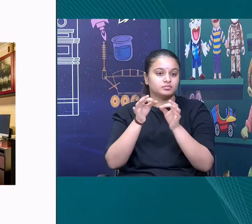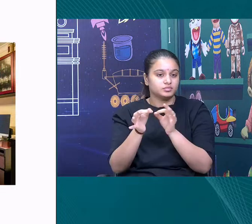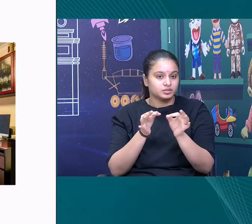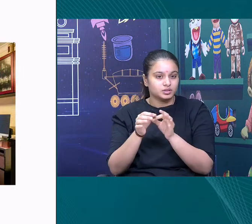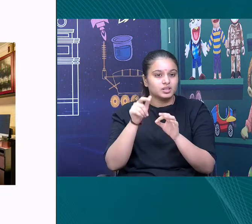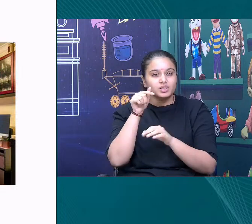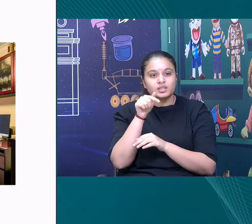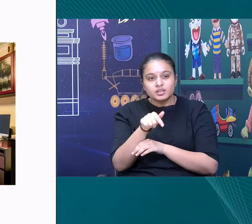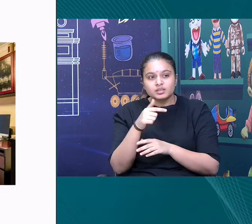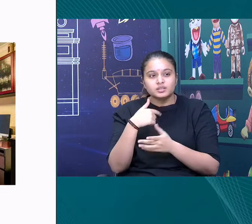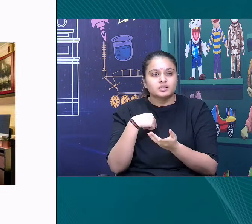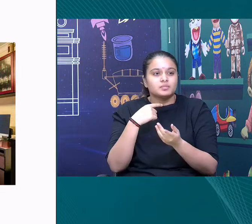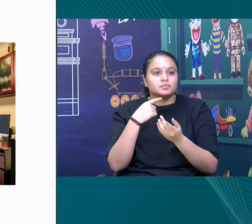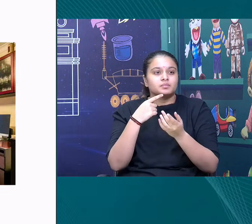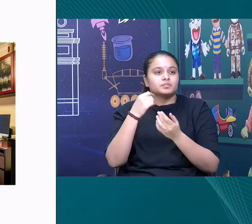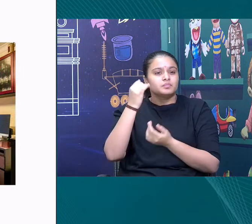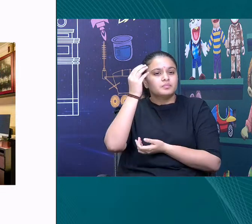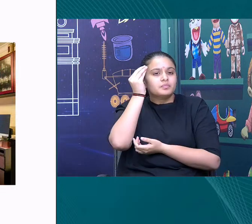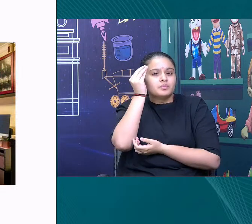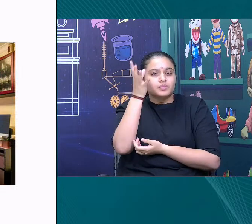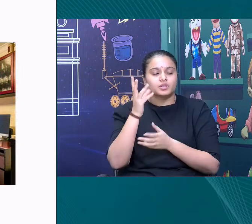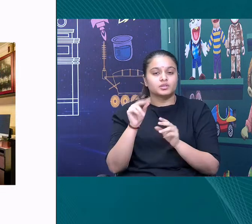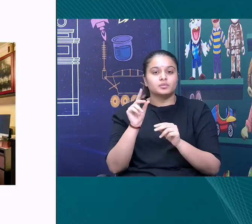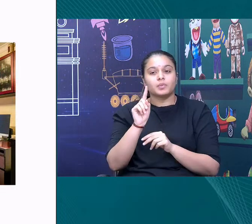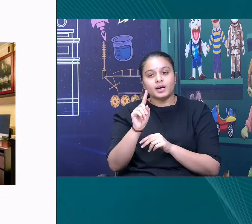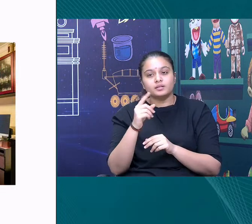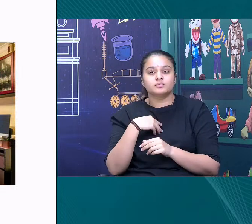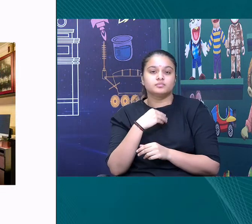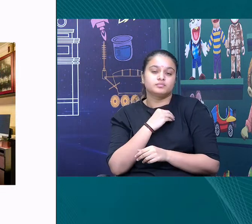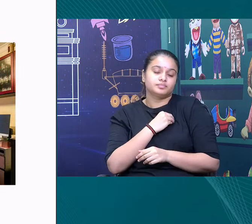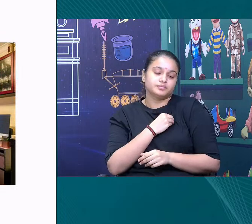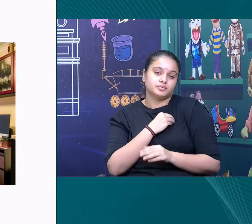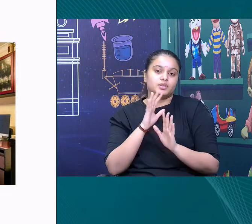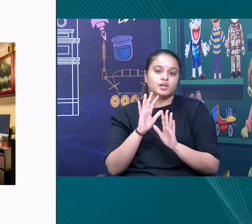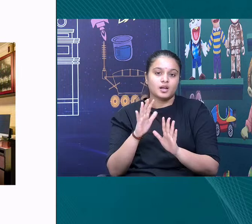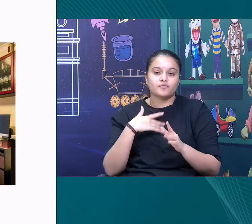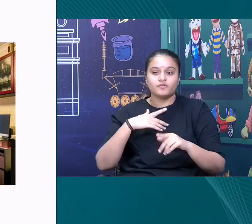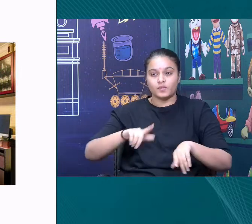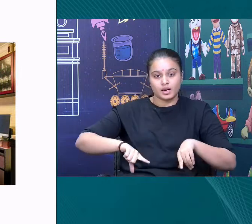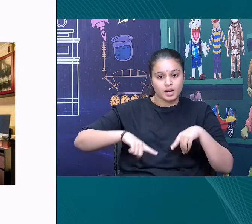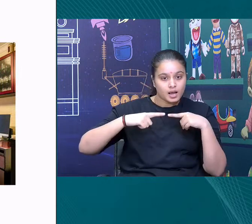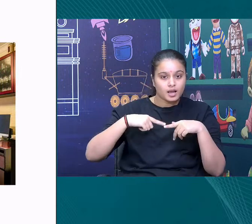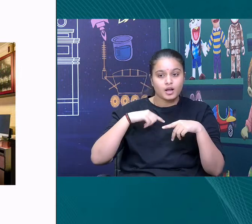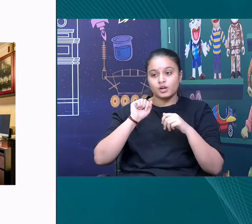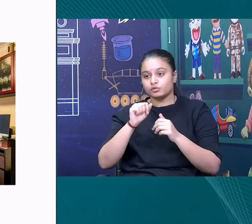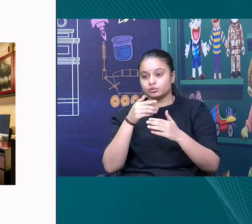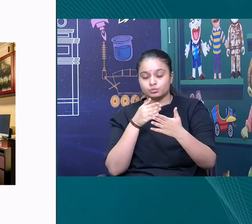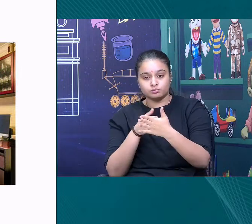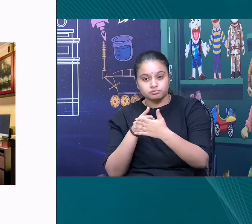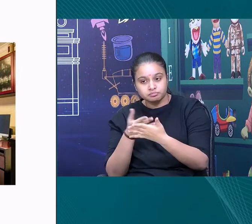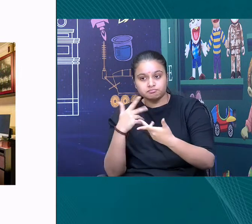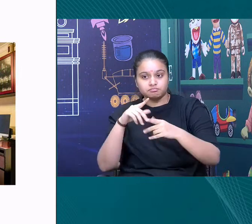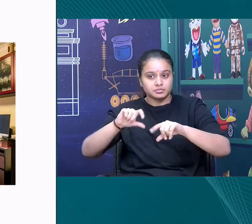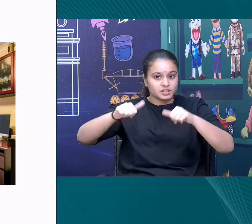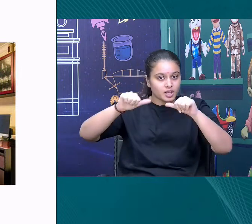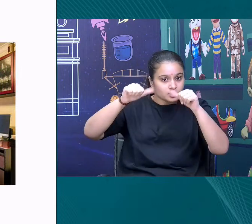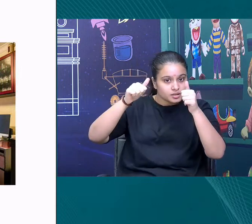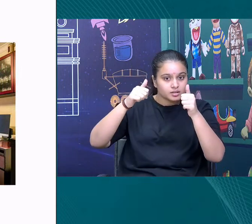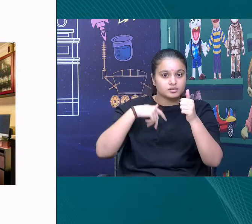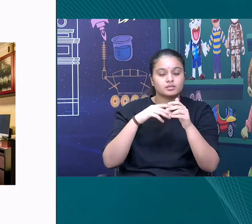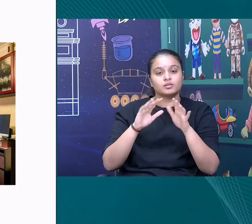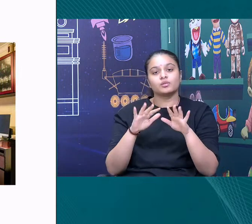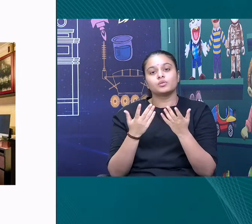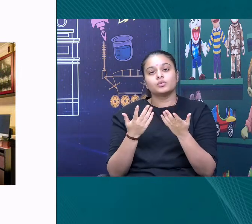it's not only intellectual but emotional. They both talk about life, their challenges, their successes,